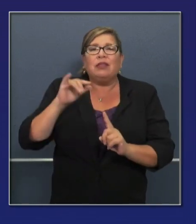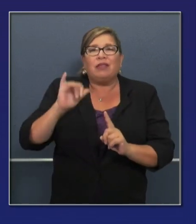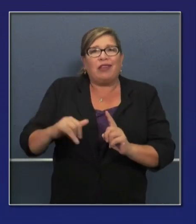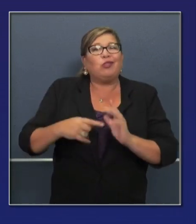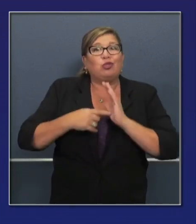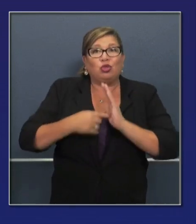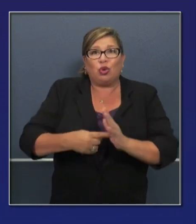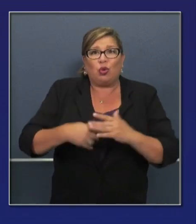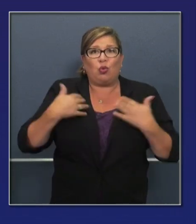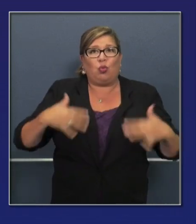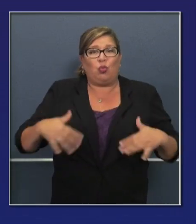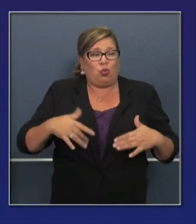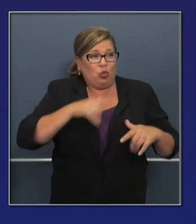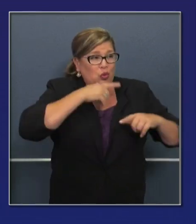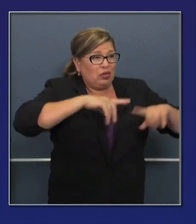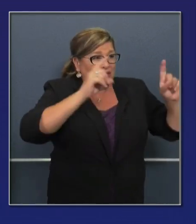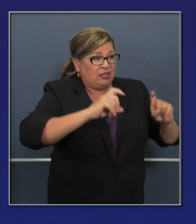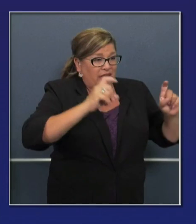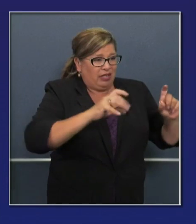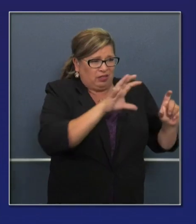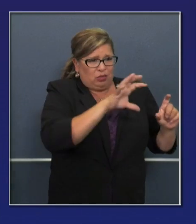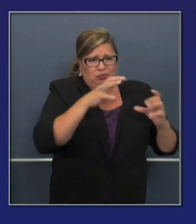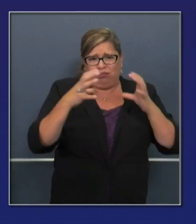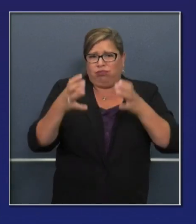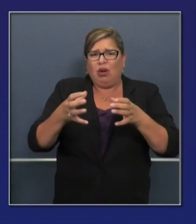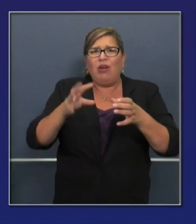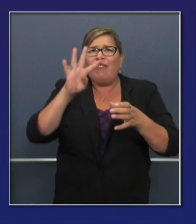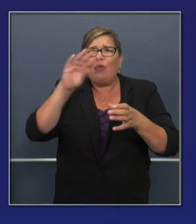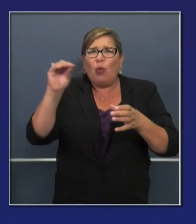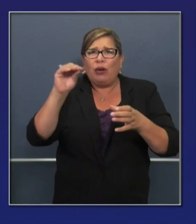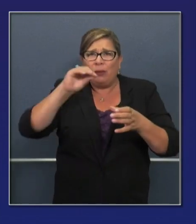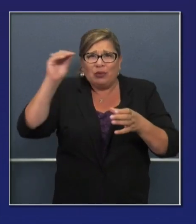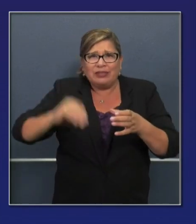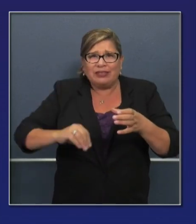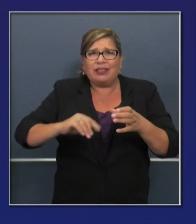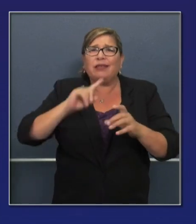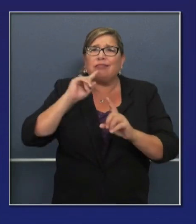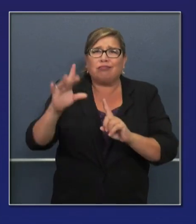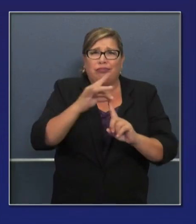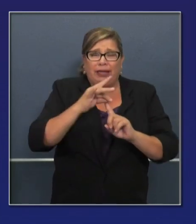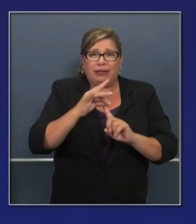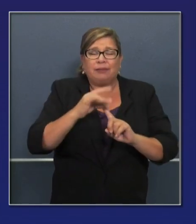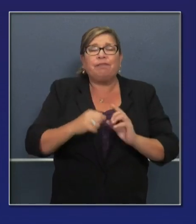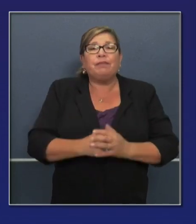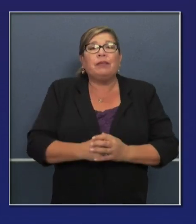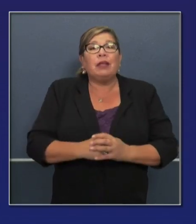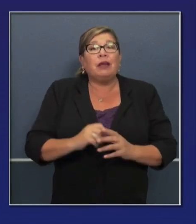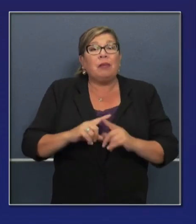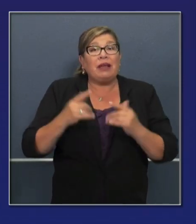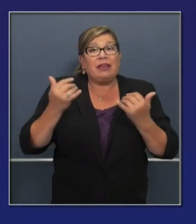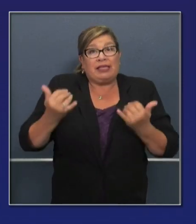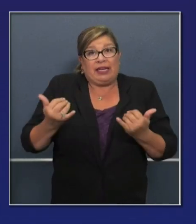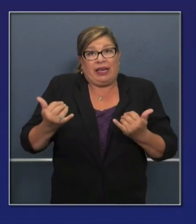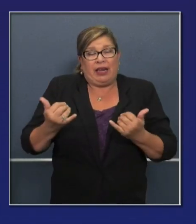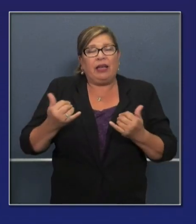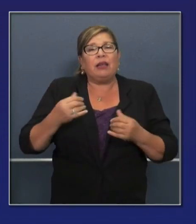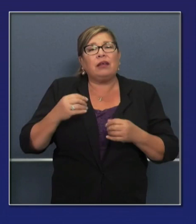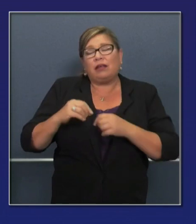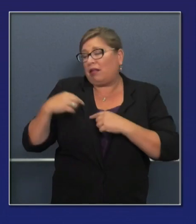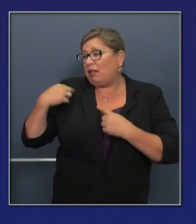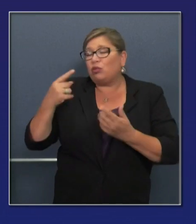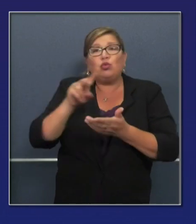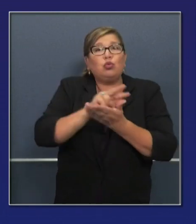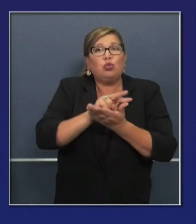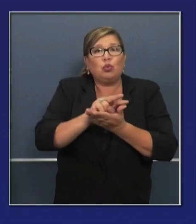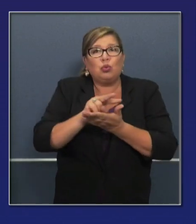a staggering 40.8%. Today, on the 14-day average, that positivity rate